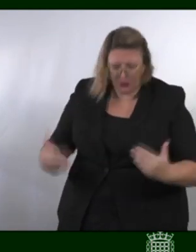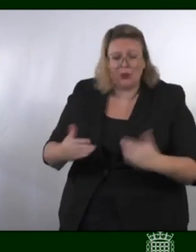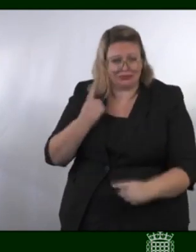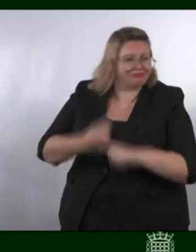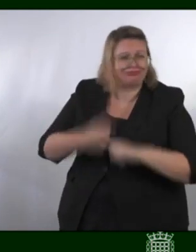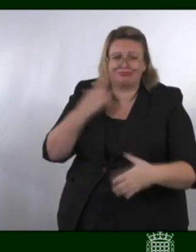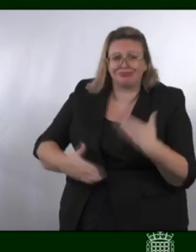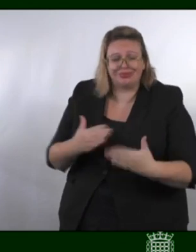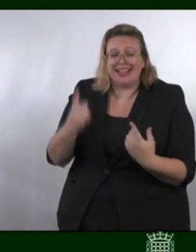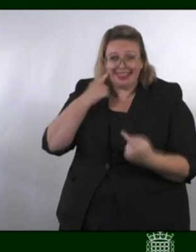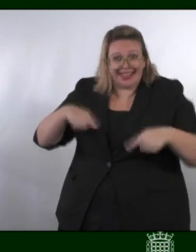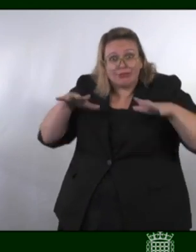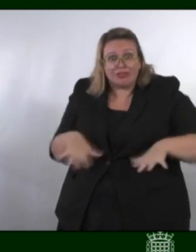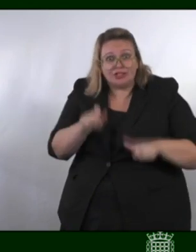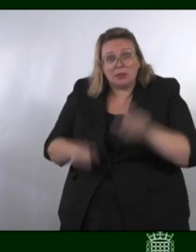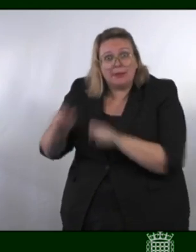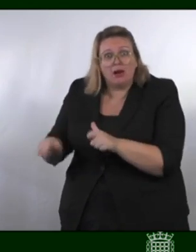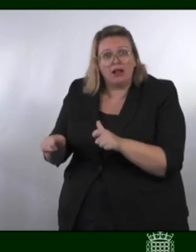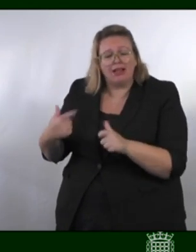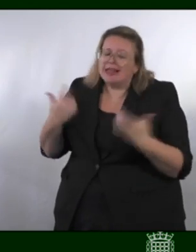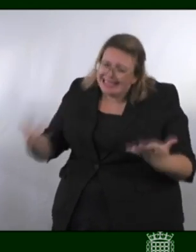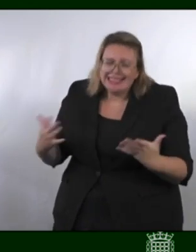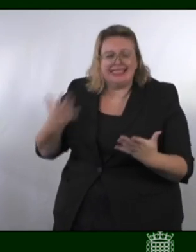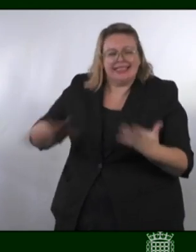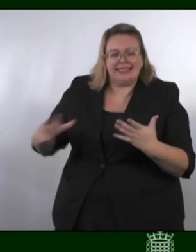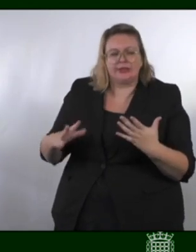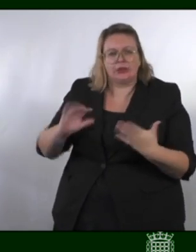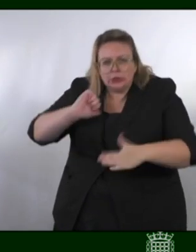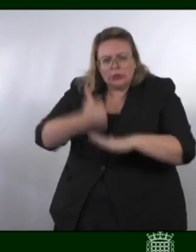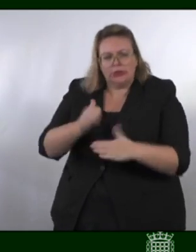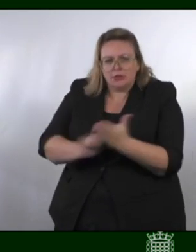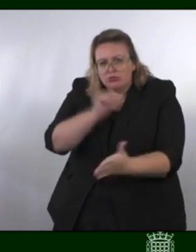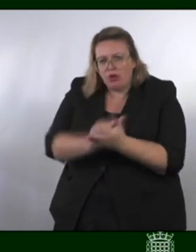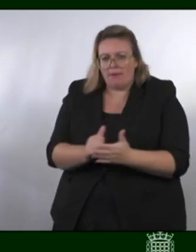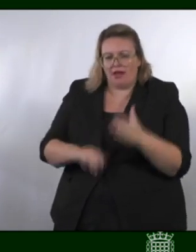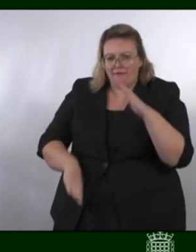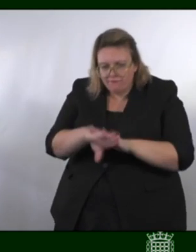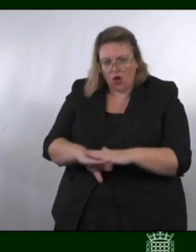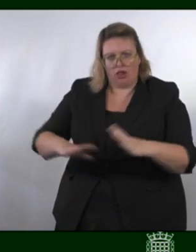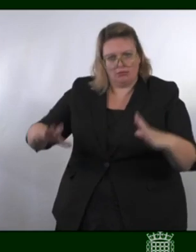act in the public interest and take the opportunity to put in place a circuit break this Friday?